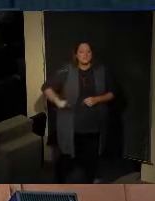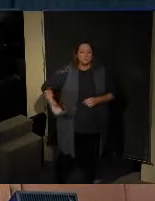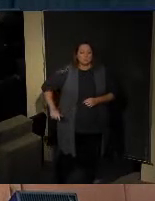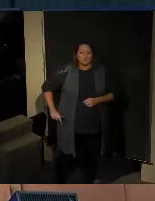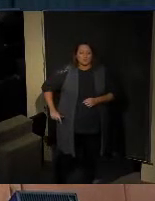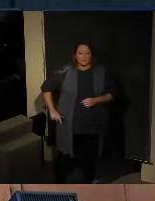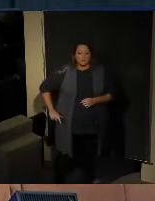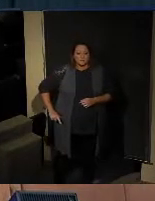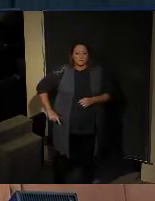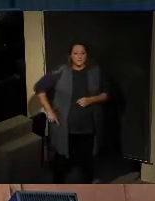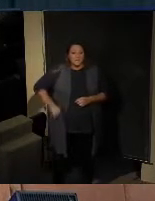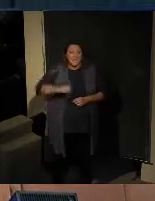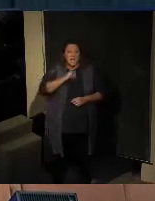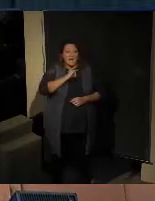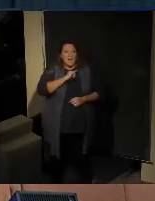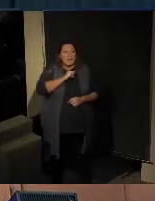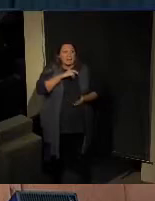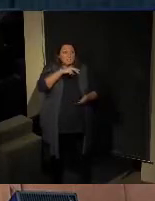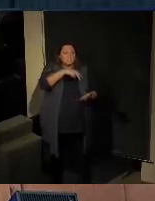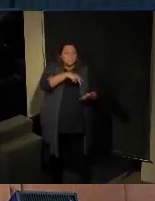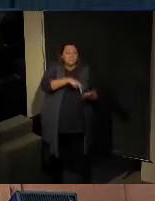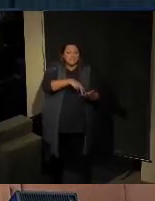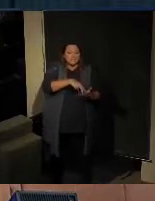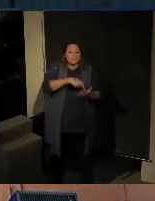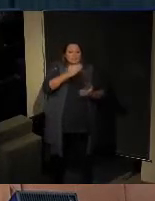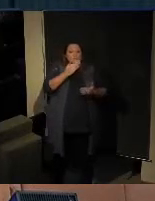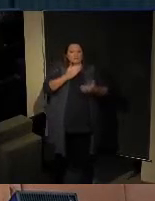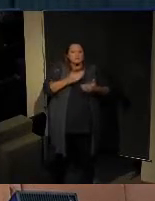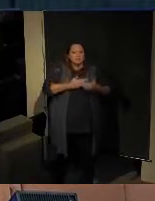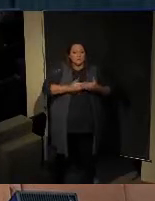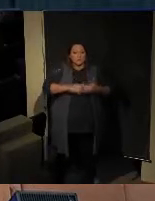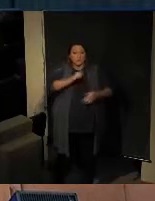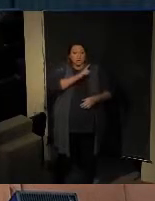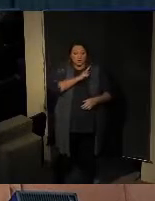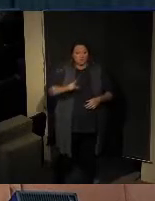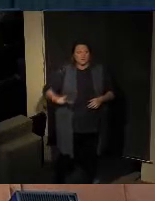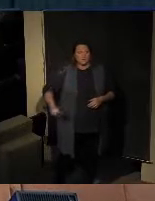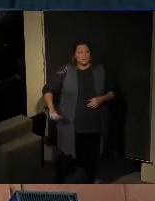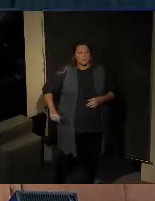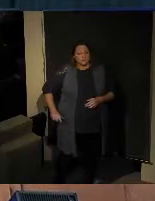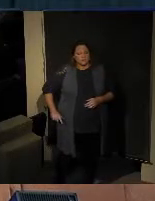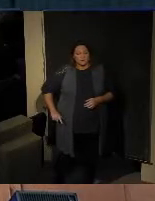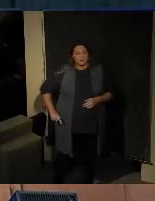me I stood before the bar.